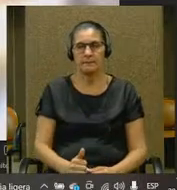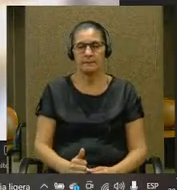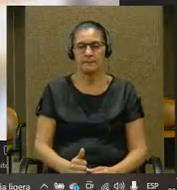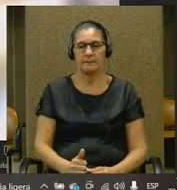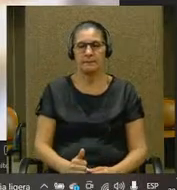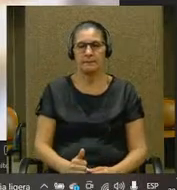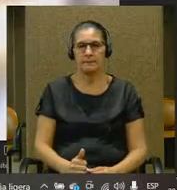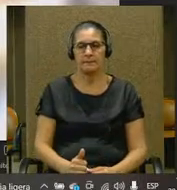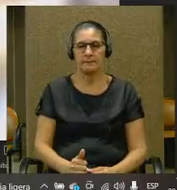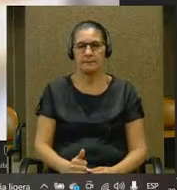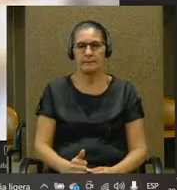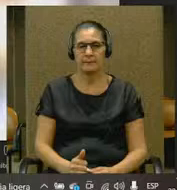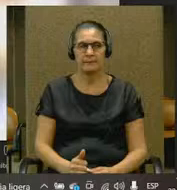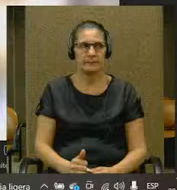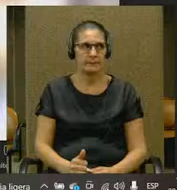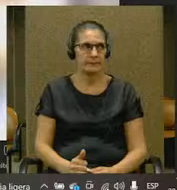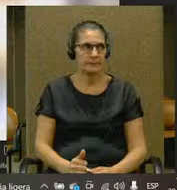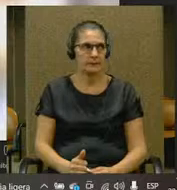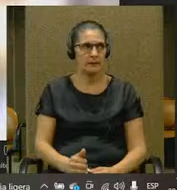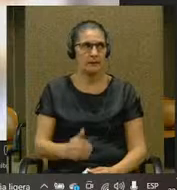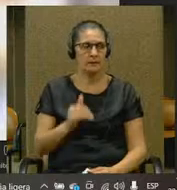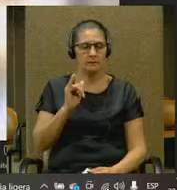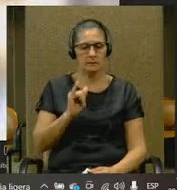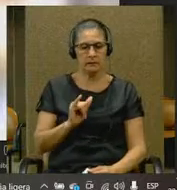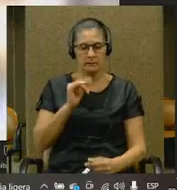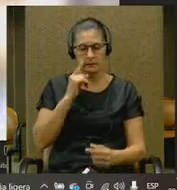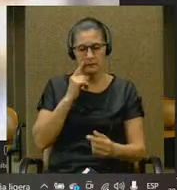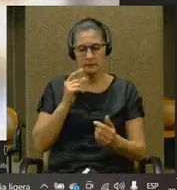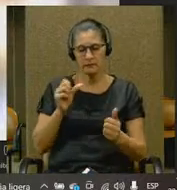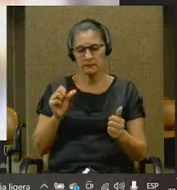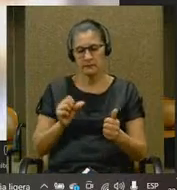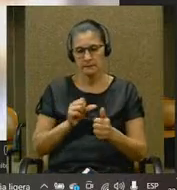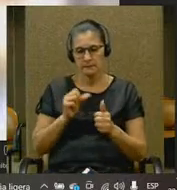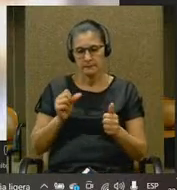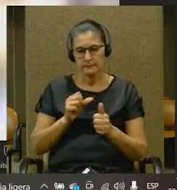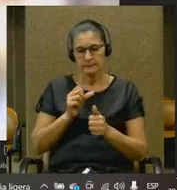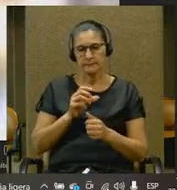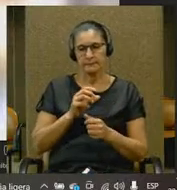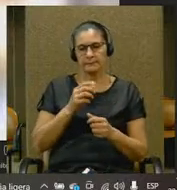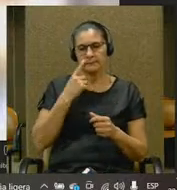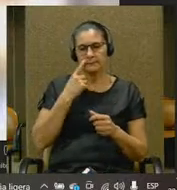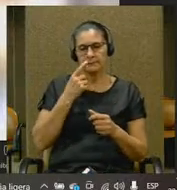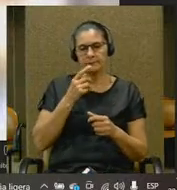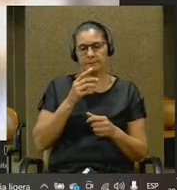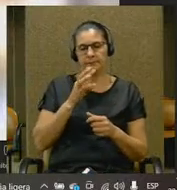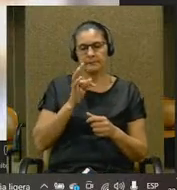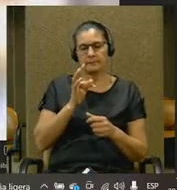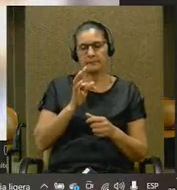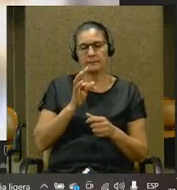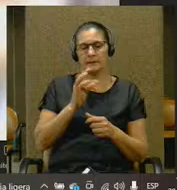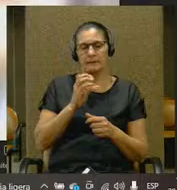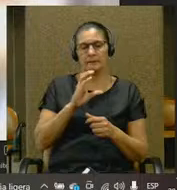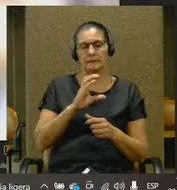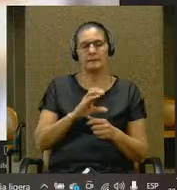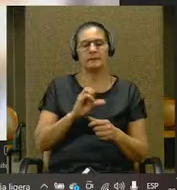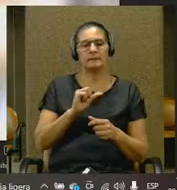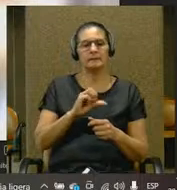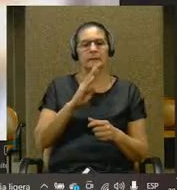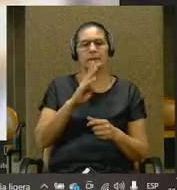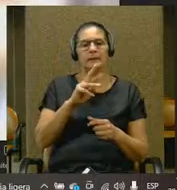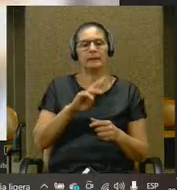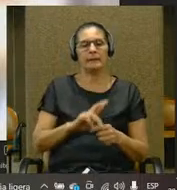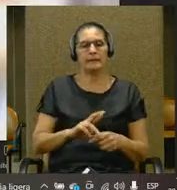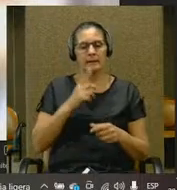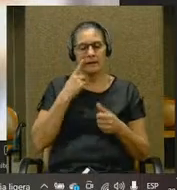administer CPR to ensure that the blood and breathing